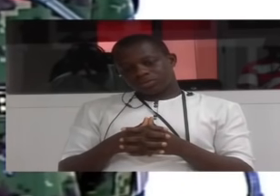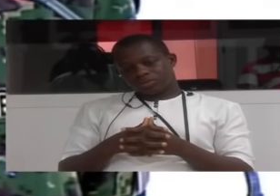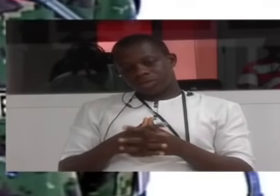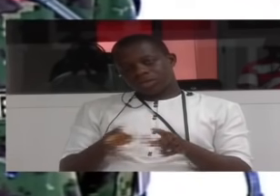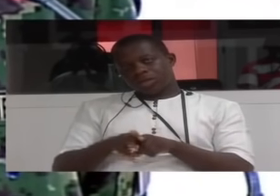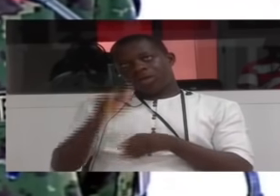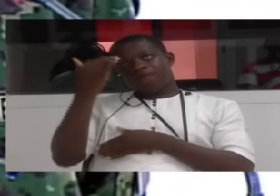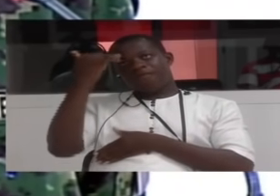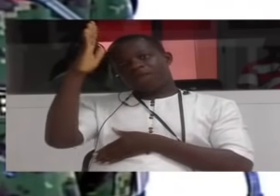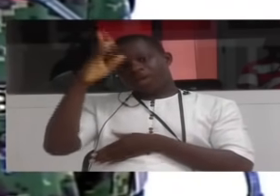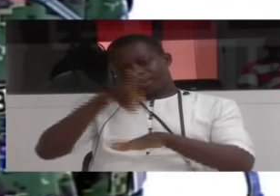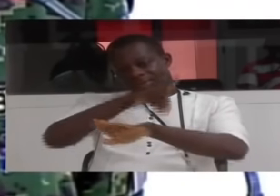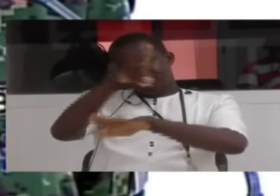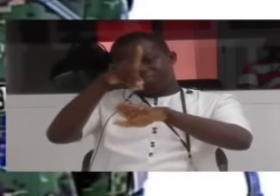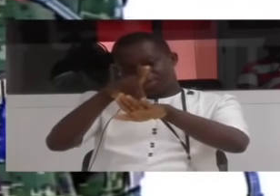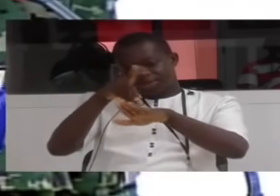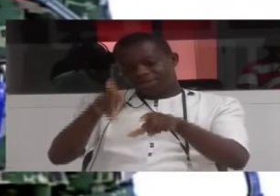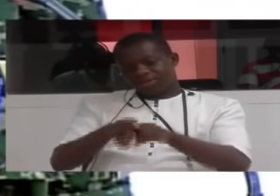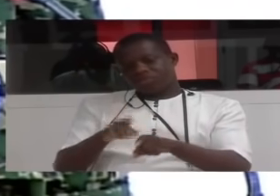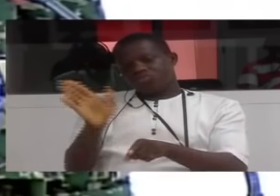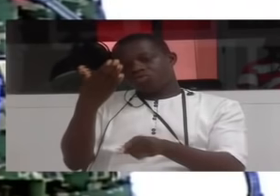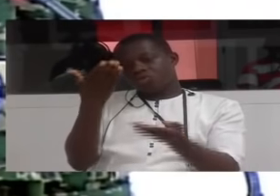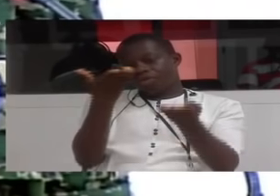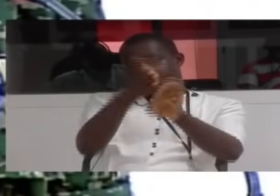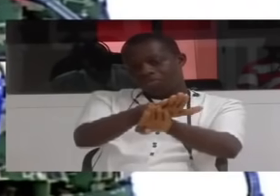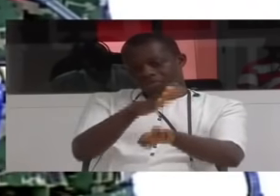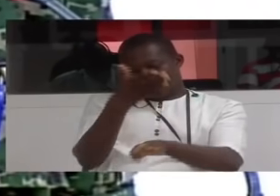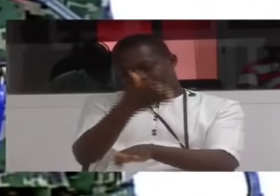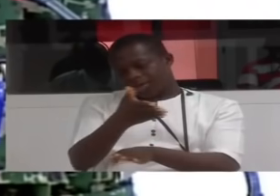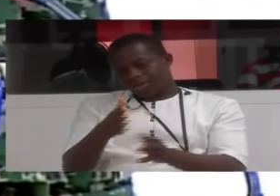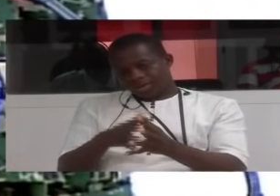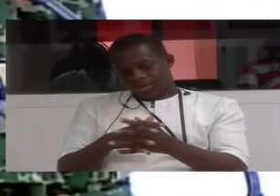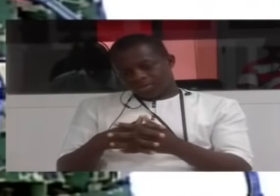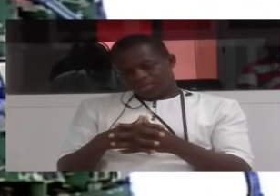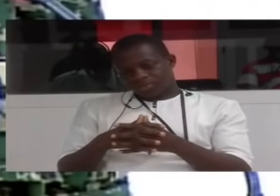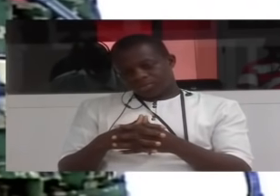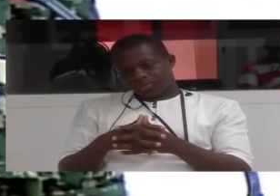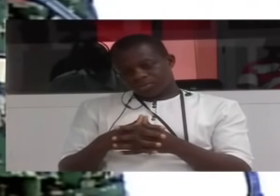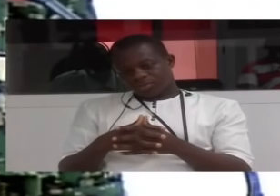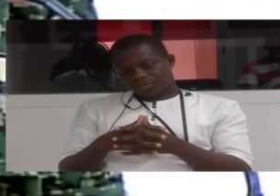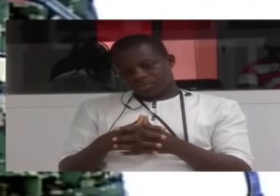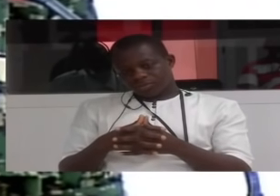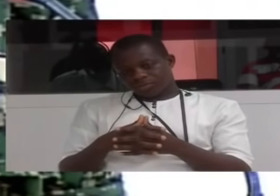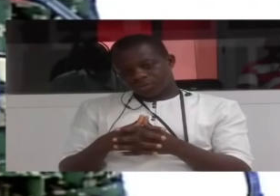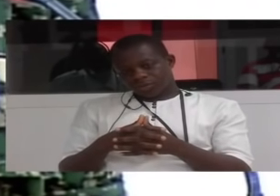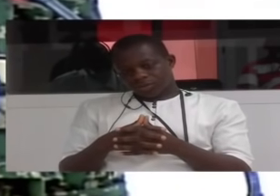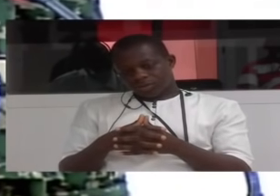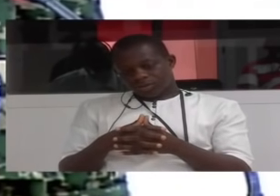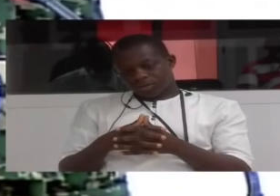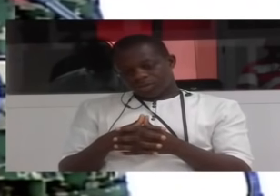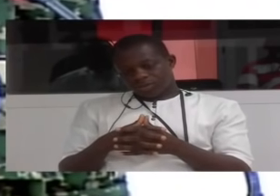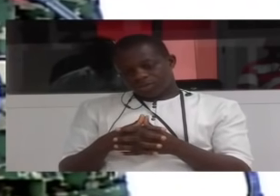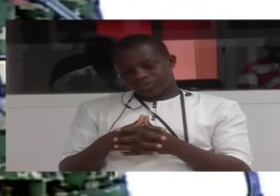ma ngay faté place bi naxalatu da fofu lañ dem ñu sul ko. I forgot the place where we went to, but that was where we buried